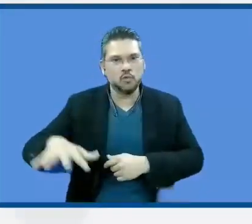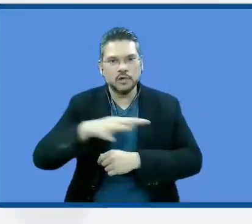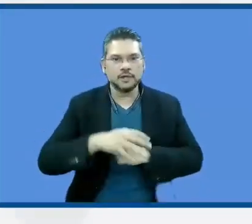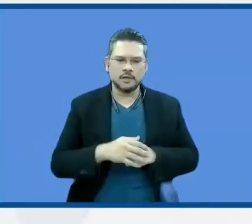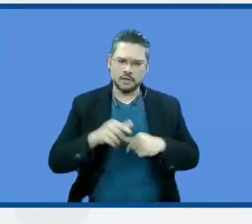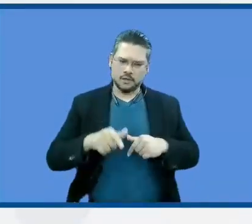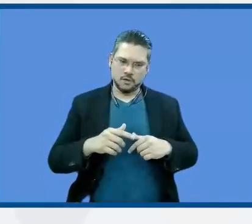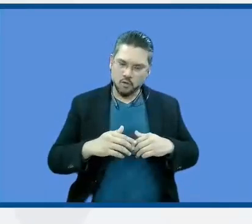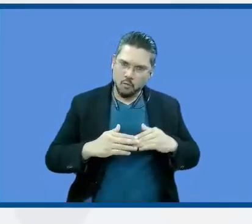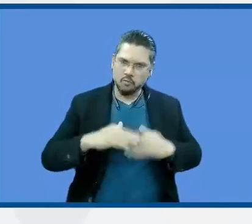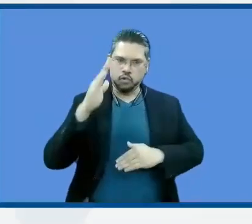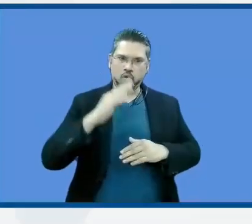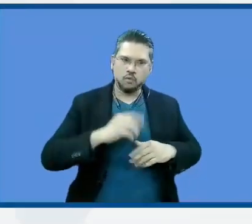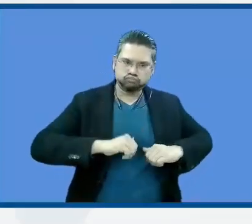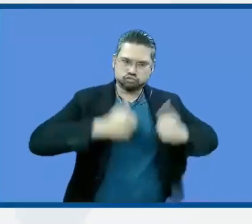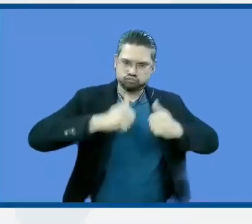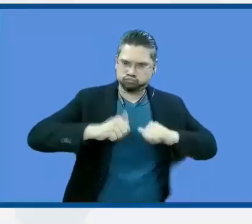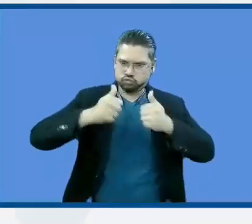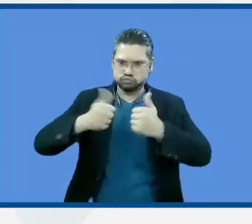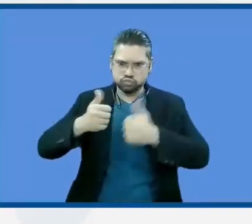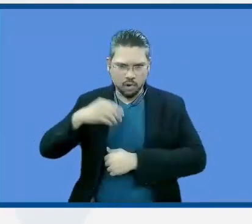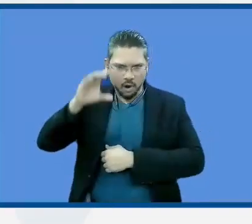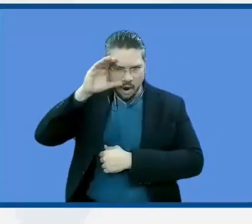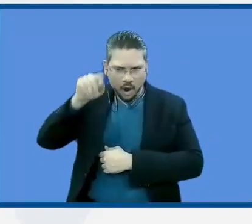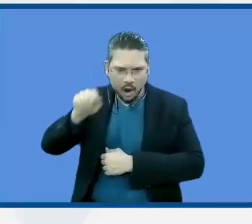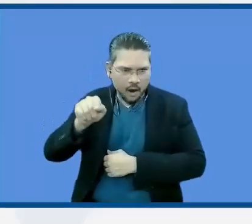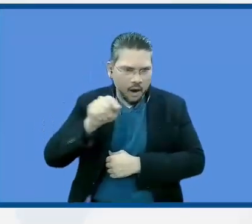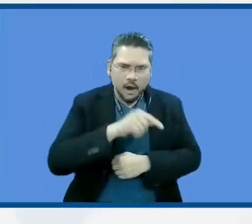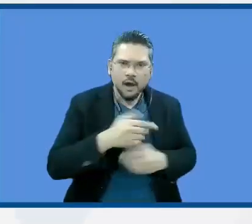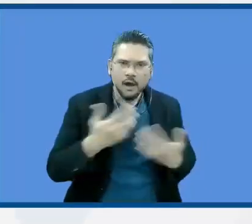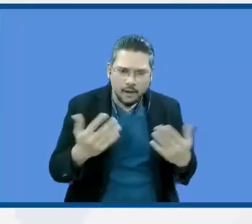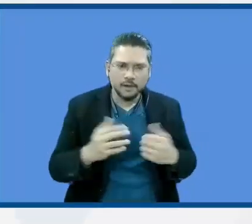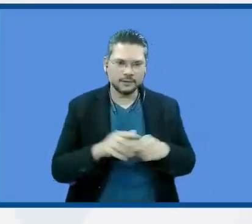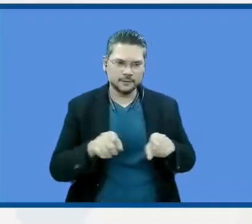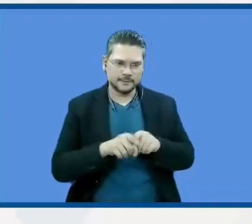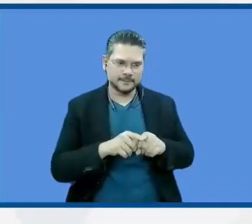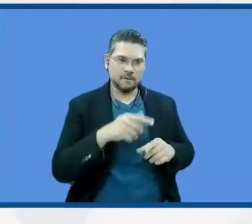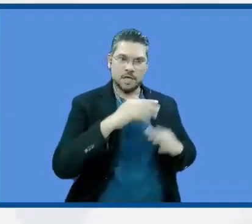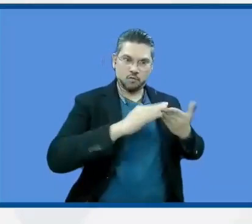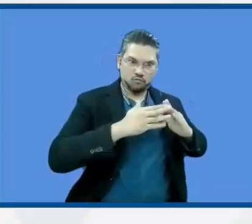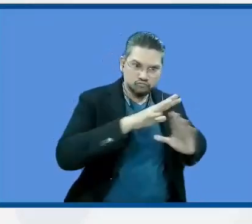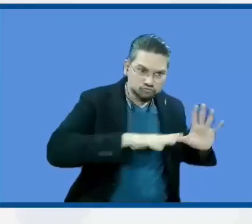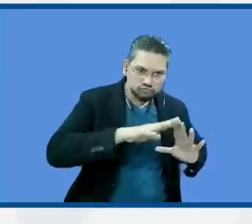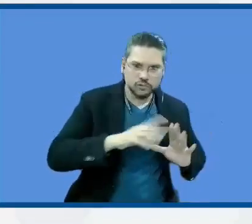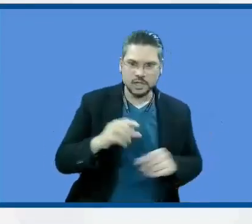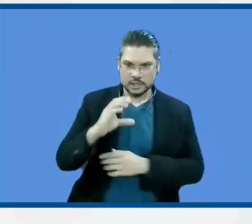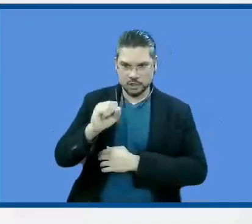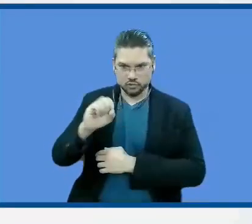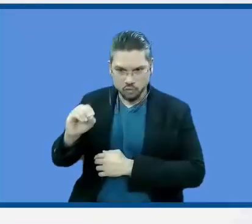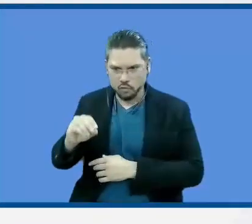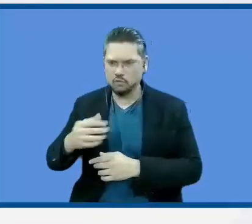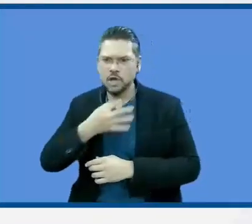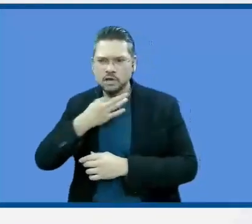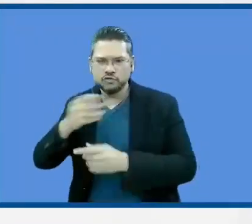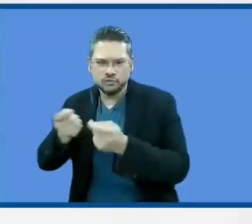these progresses is that it has been the articulation between communities, civil society, risk management, and scientific